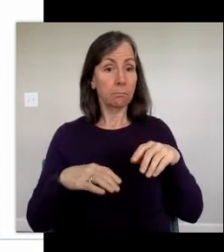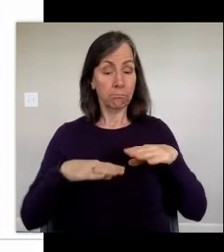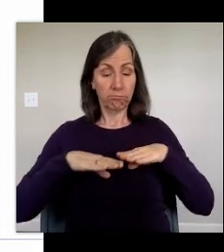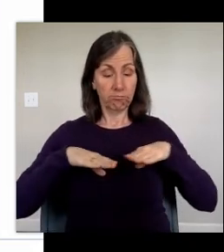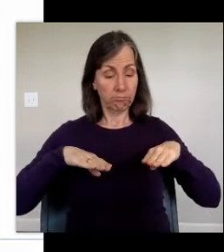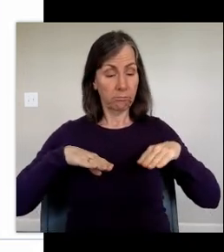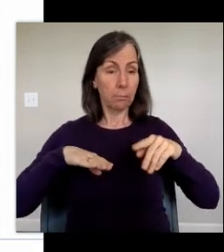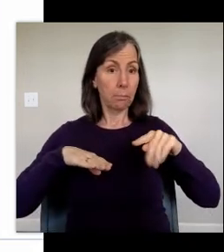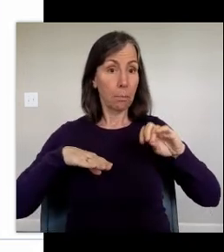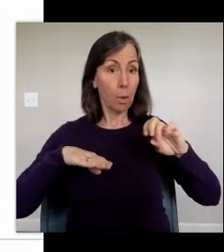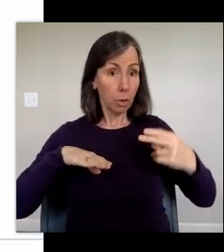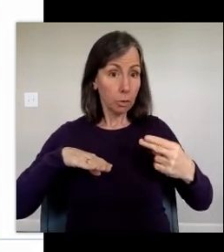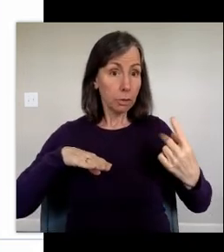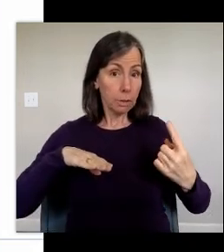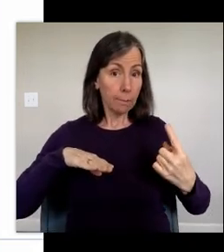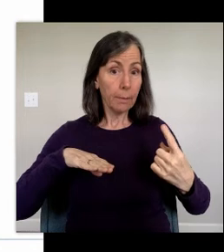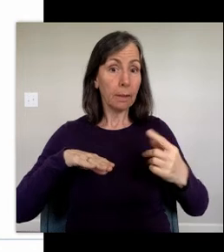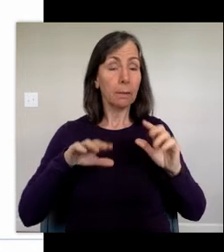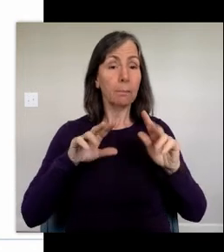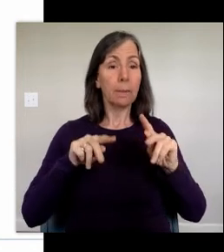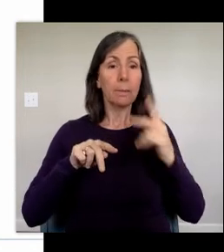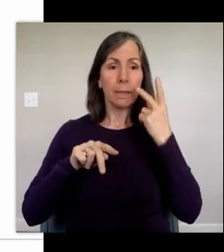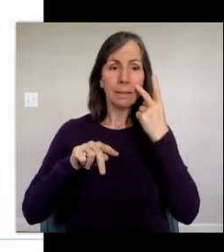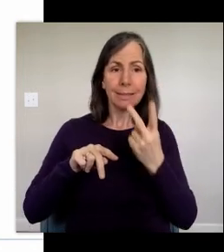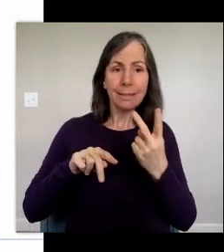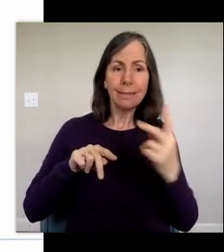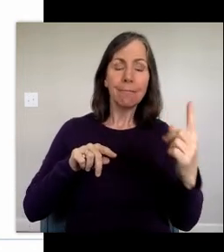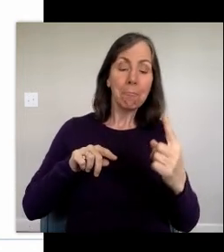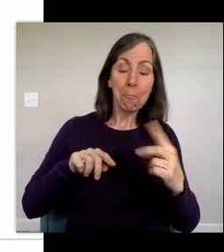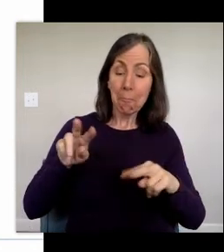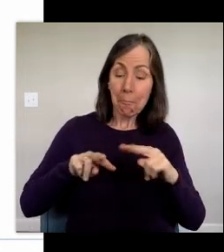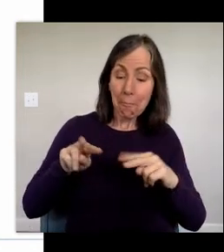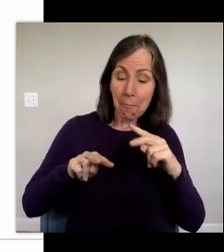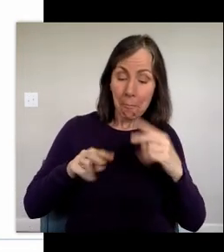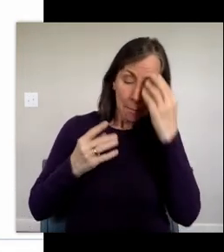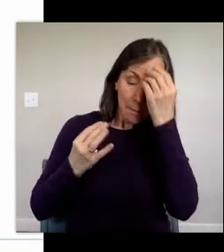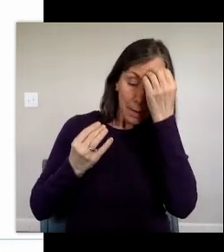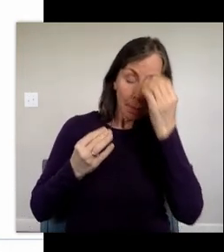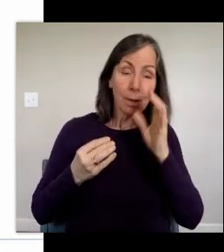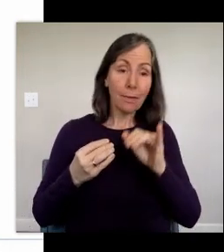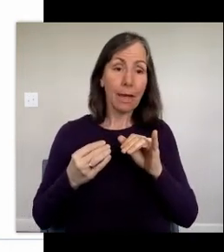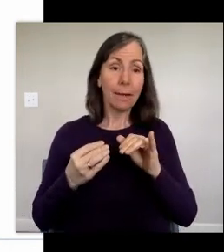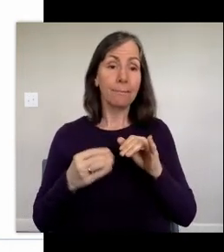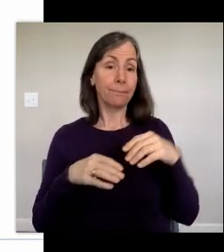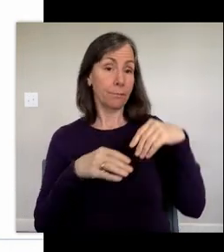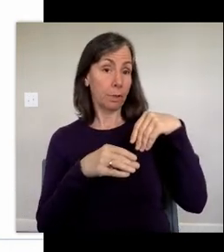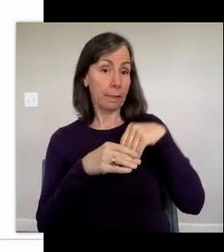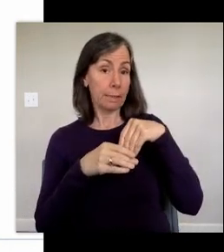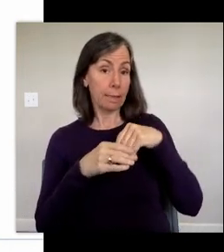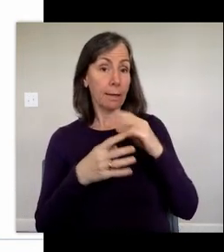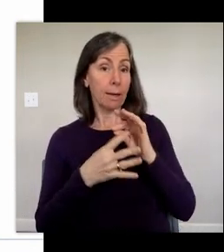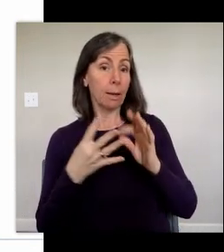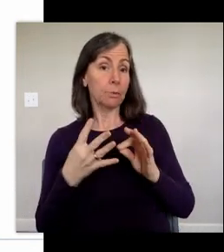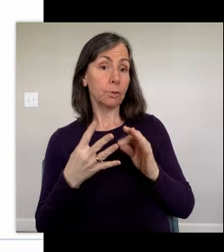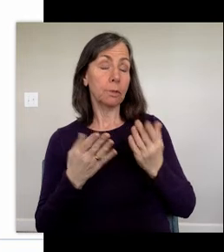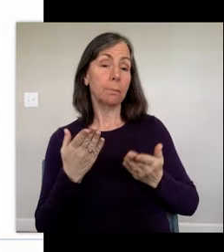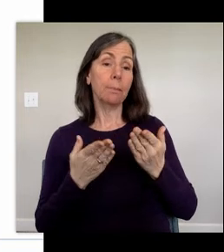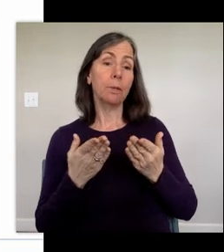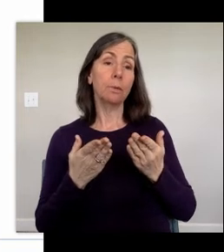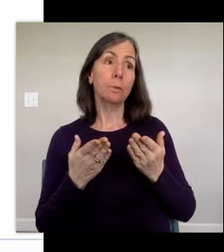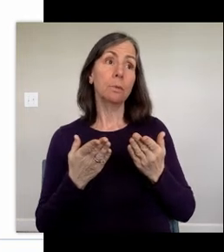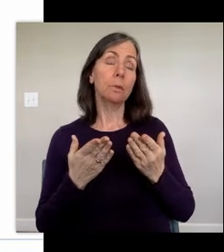so people can see it and interact with it. And then inside, maybe you leave it